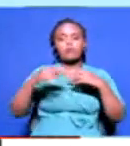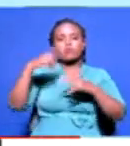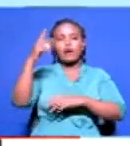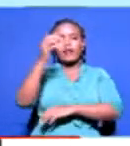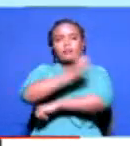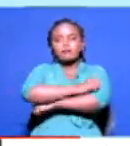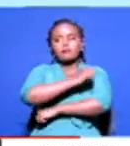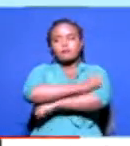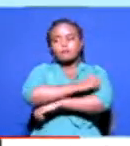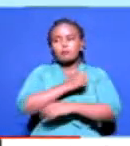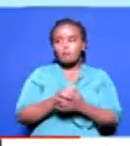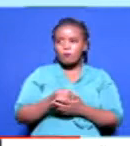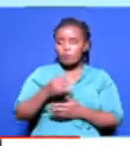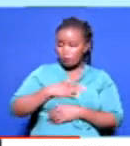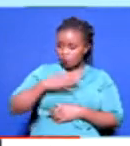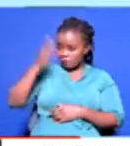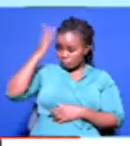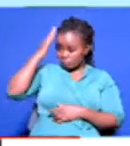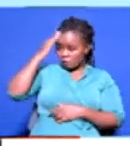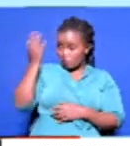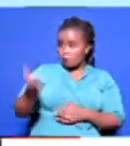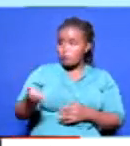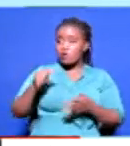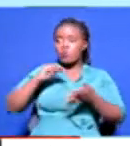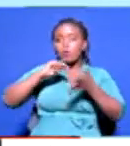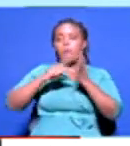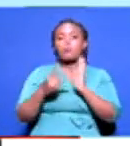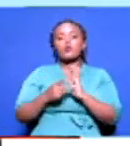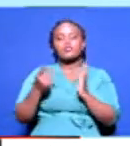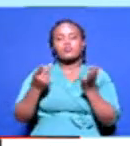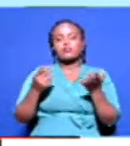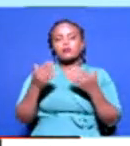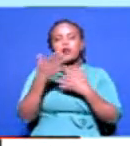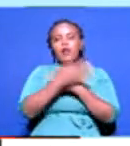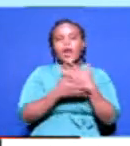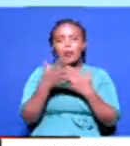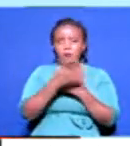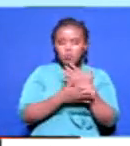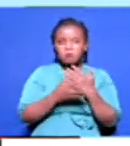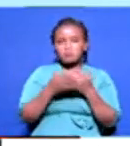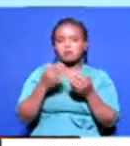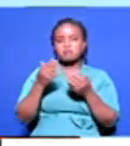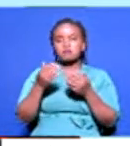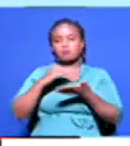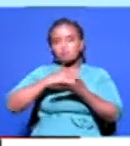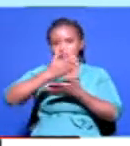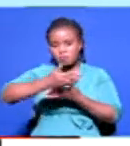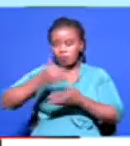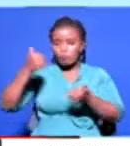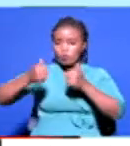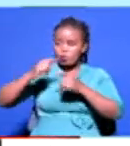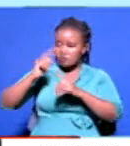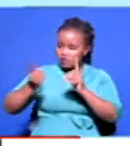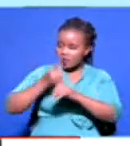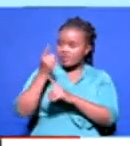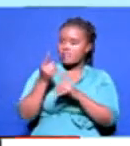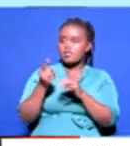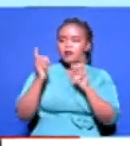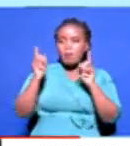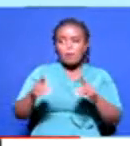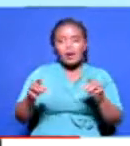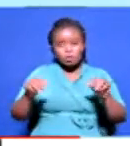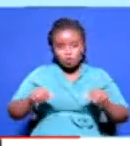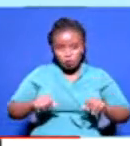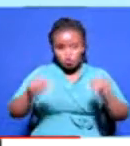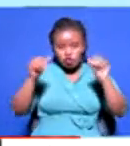laptop project that started off in the primary should have continued and reached a secondary, so that we are able